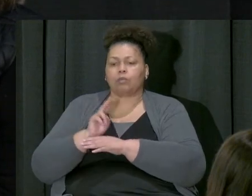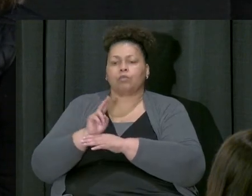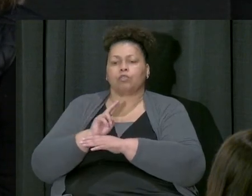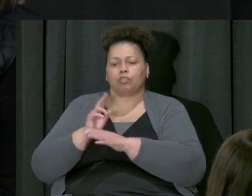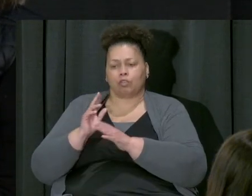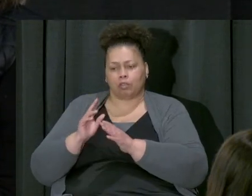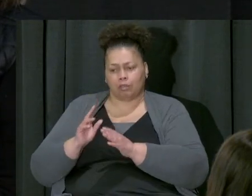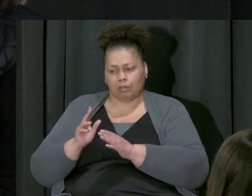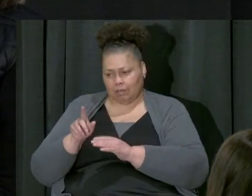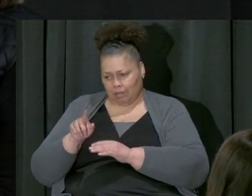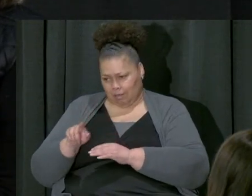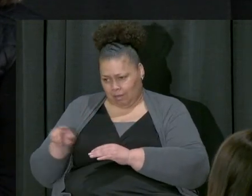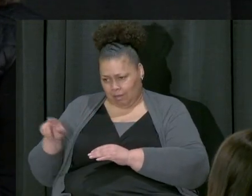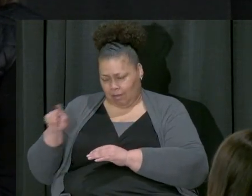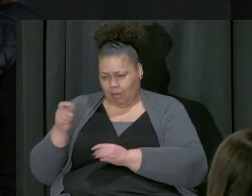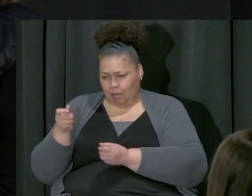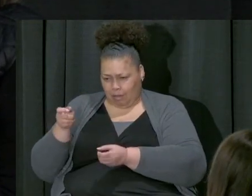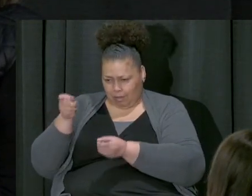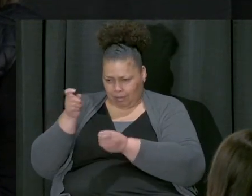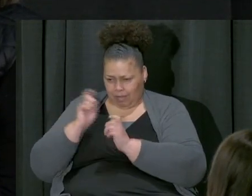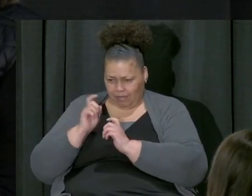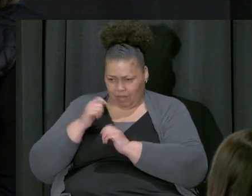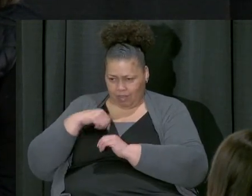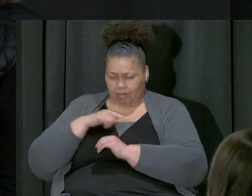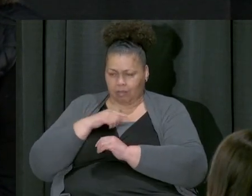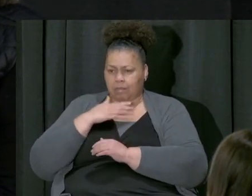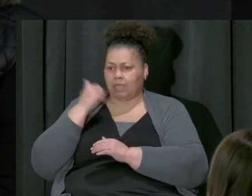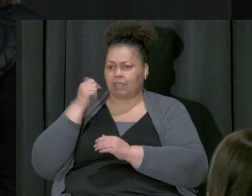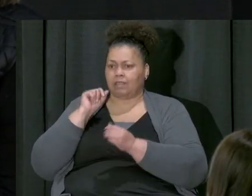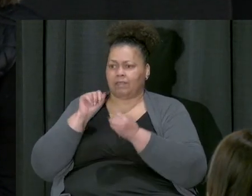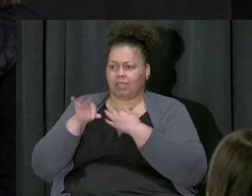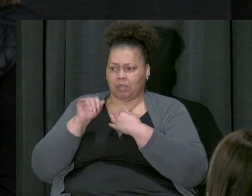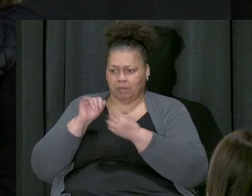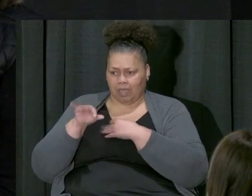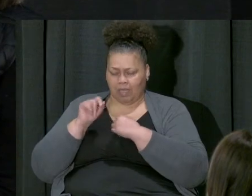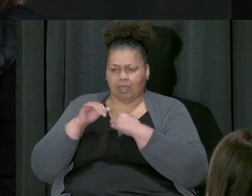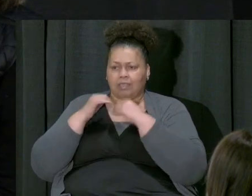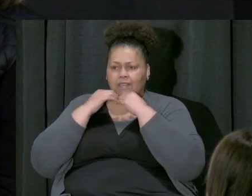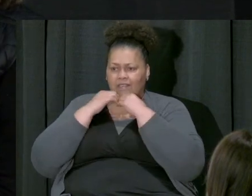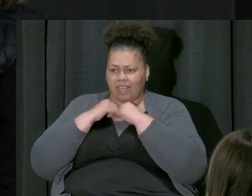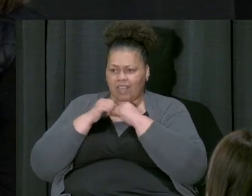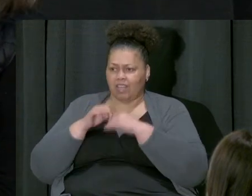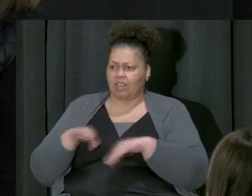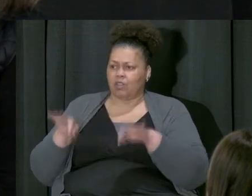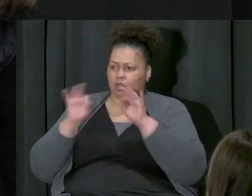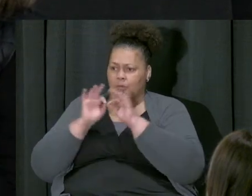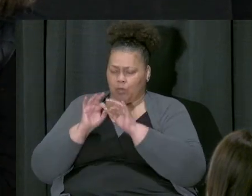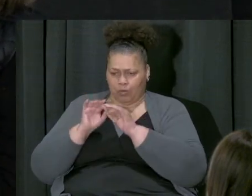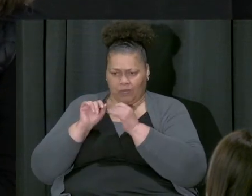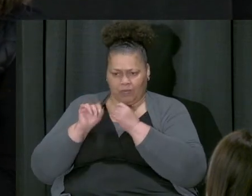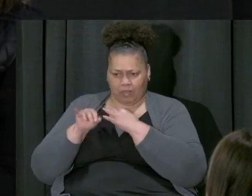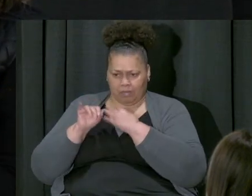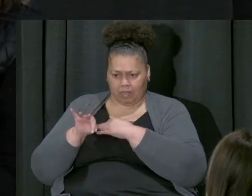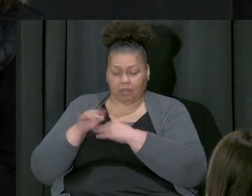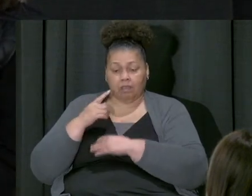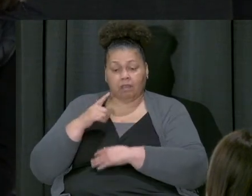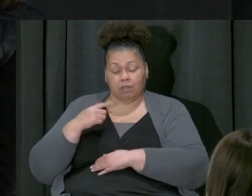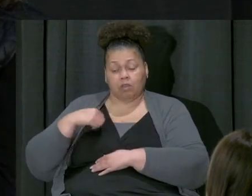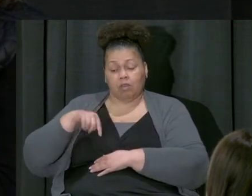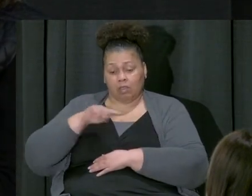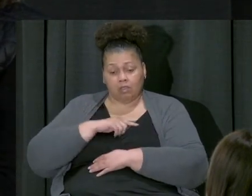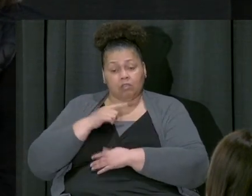are the ones that are giving us the best feedback and the most valuable feedback in order for us to build on the